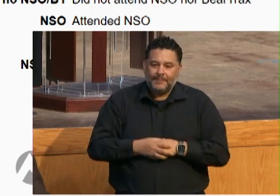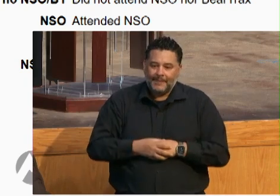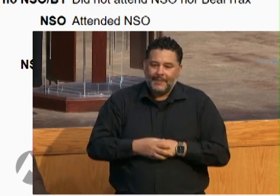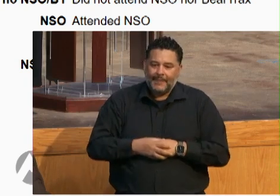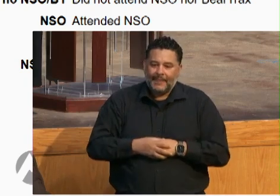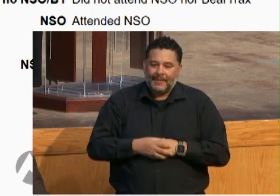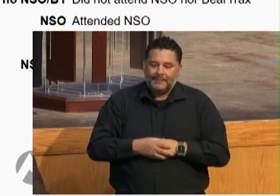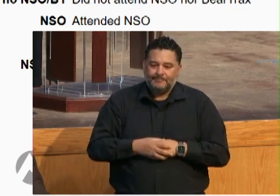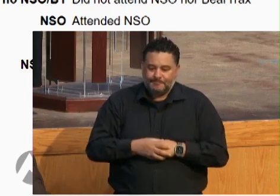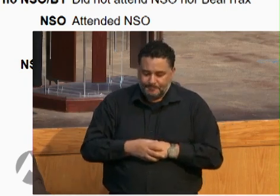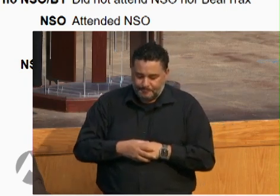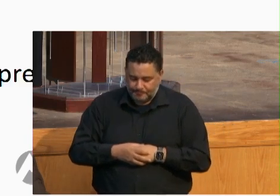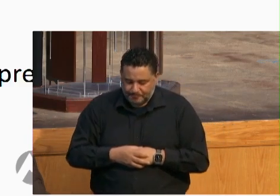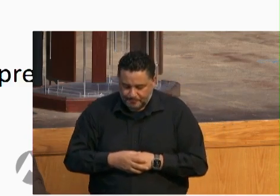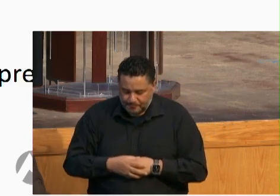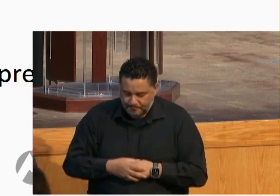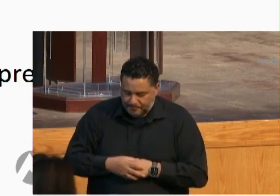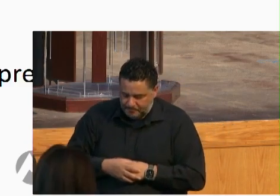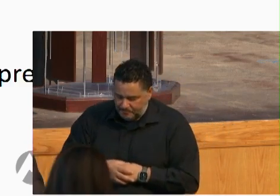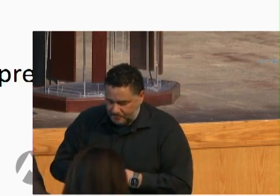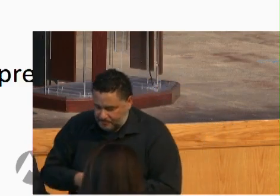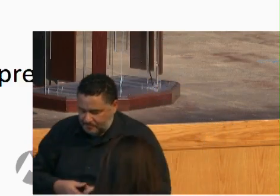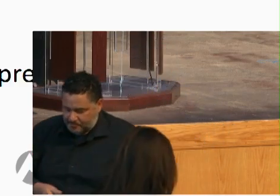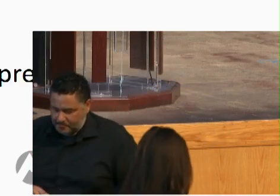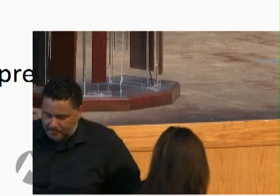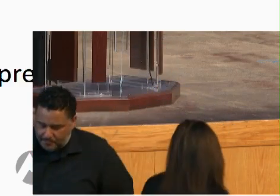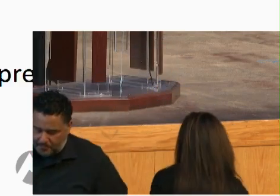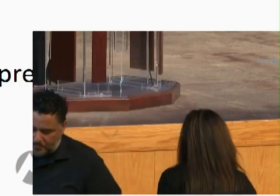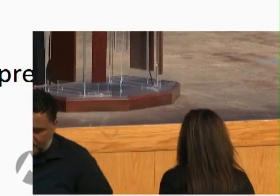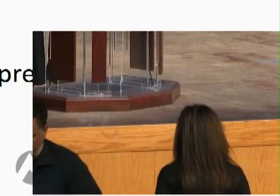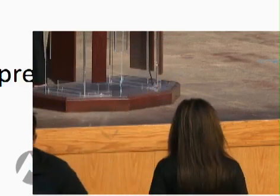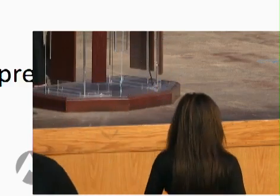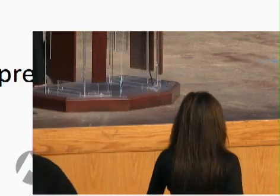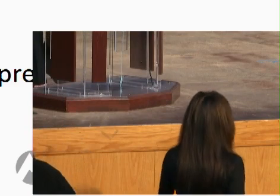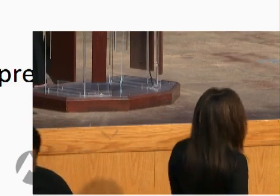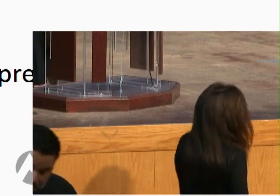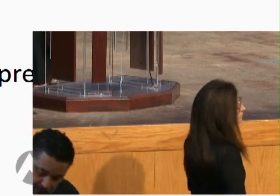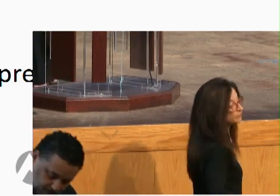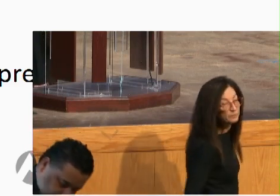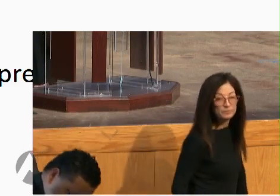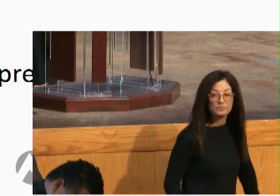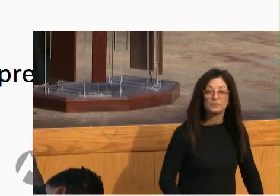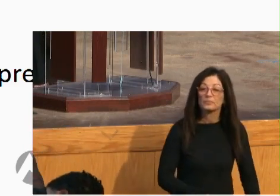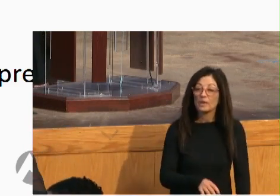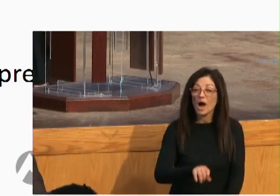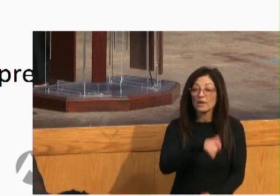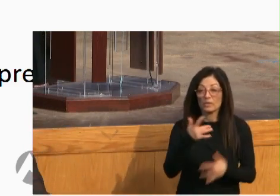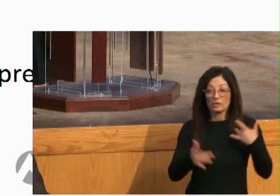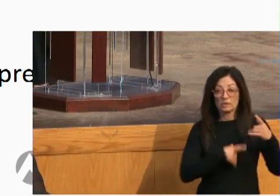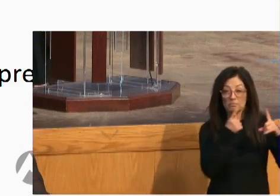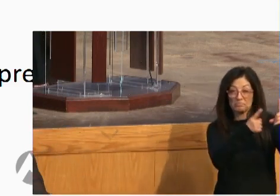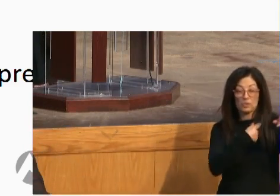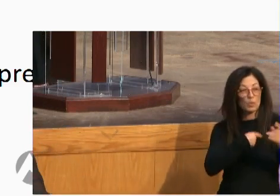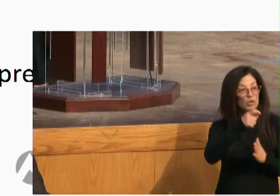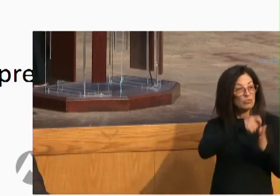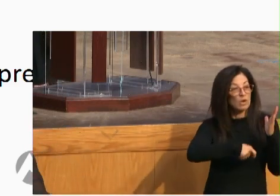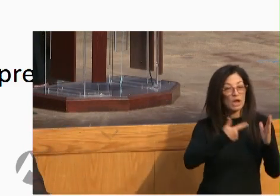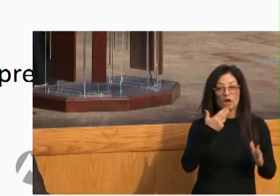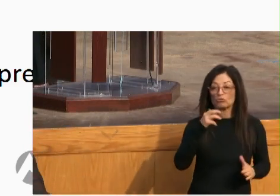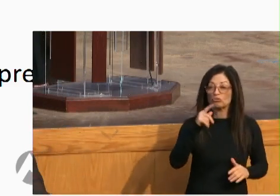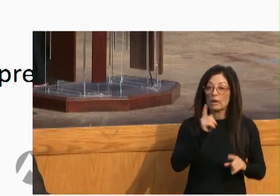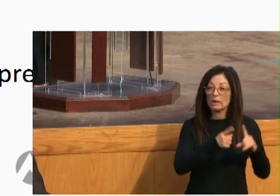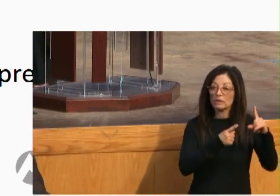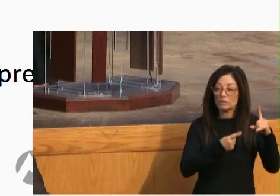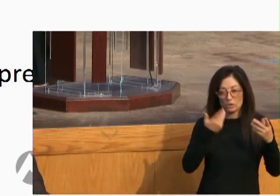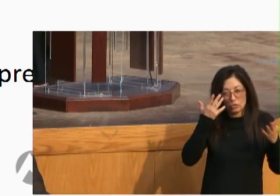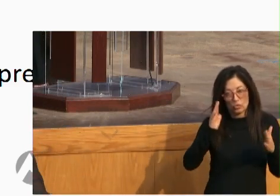what else are we doing? I wanted to highlight one other really exciting initiative. We write grant initiatives, and we don't always know the